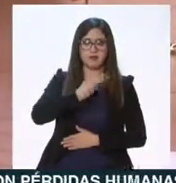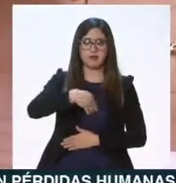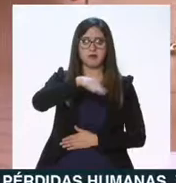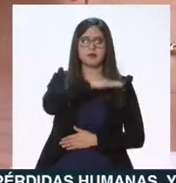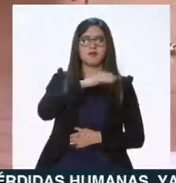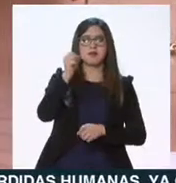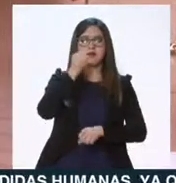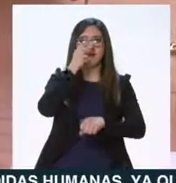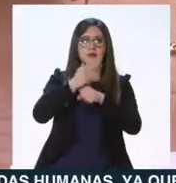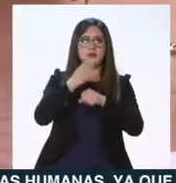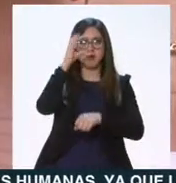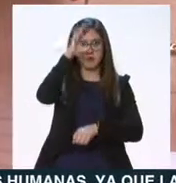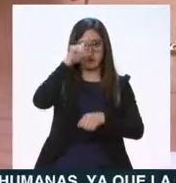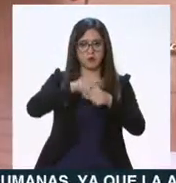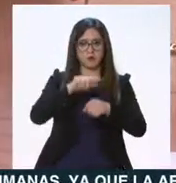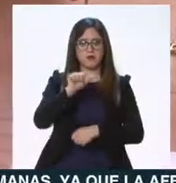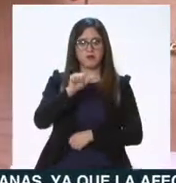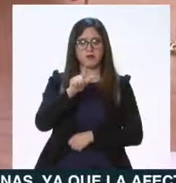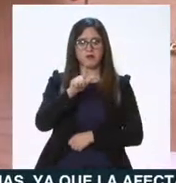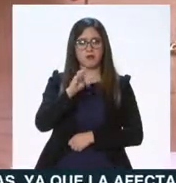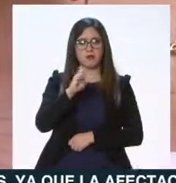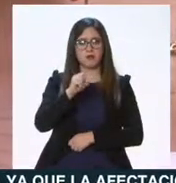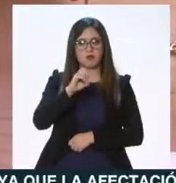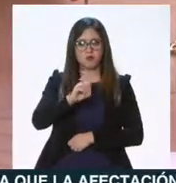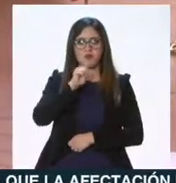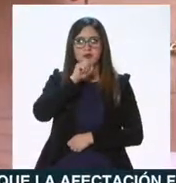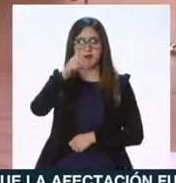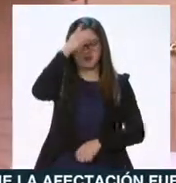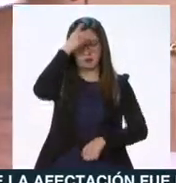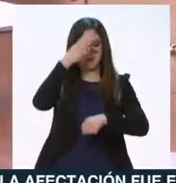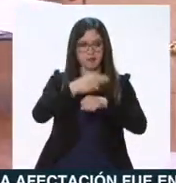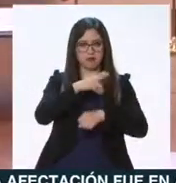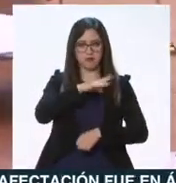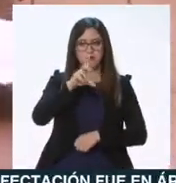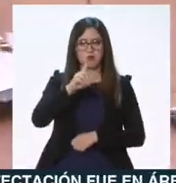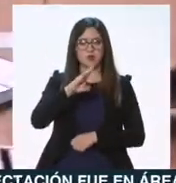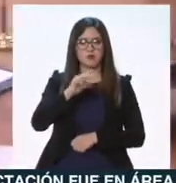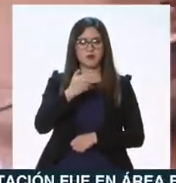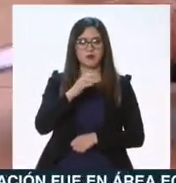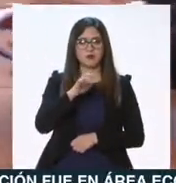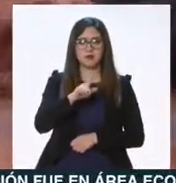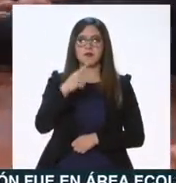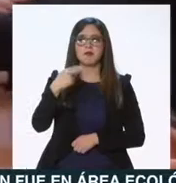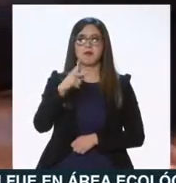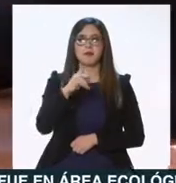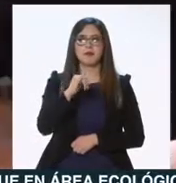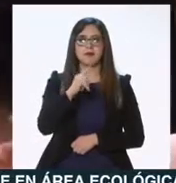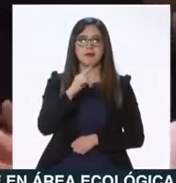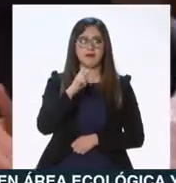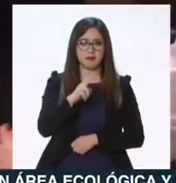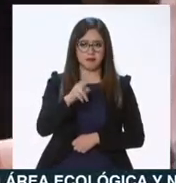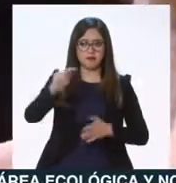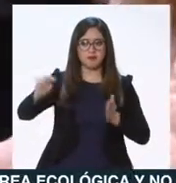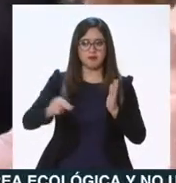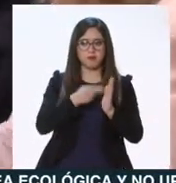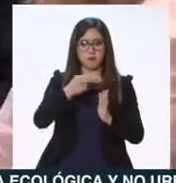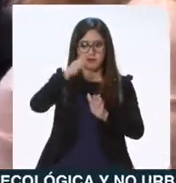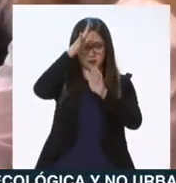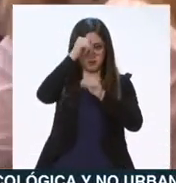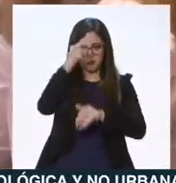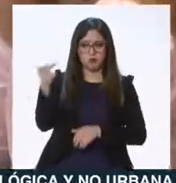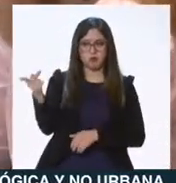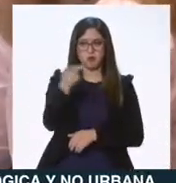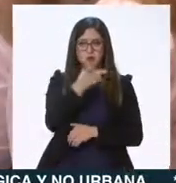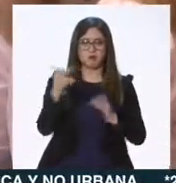el secretario de Cultura, Alfonso Suárez del Real, y el director general de Deutsche Welle, Peter Limborg, firmaron el documento que avala el compromiso